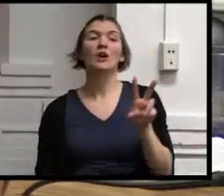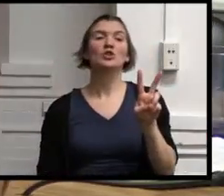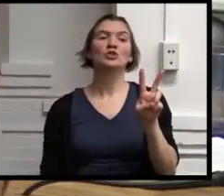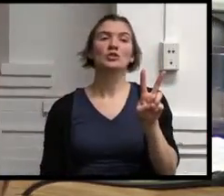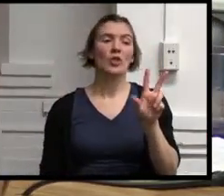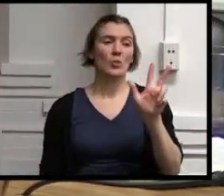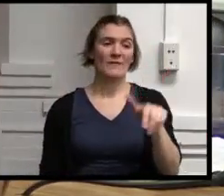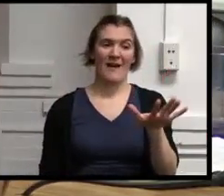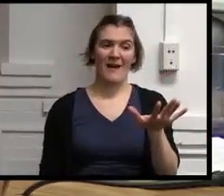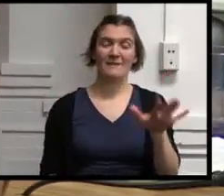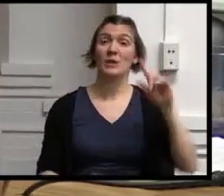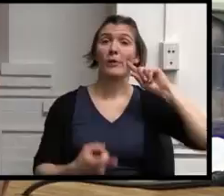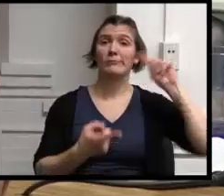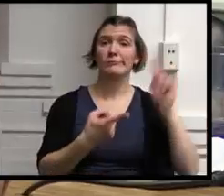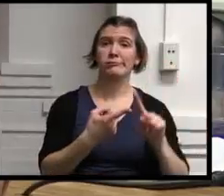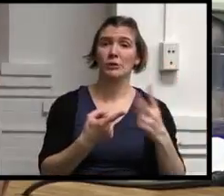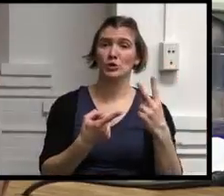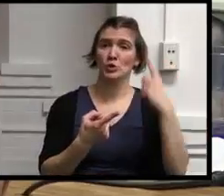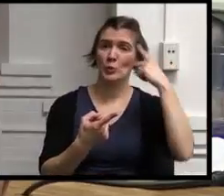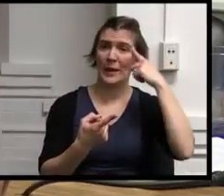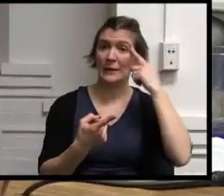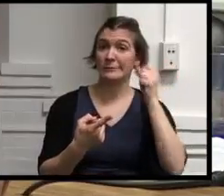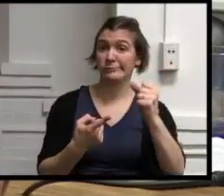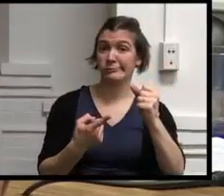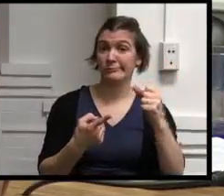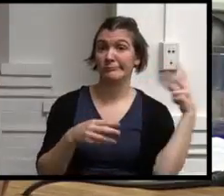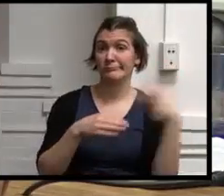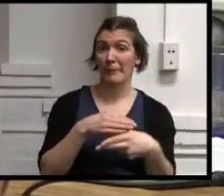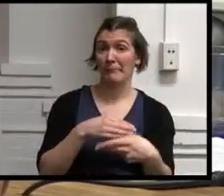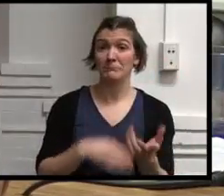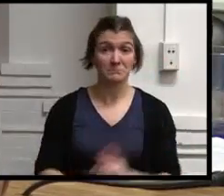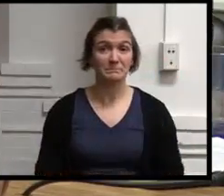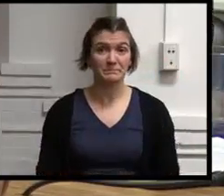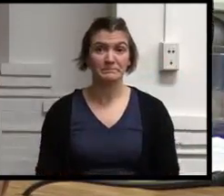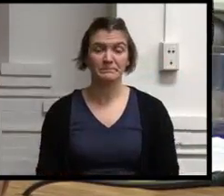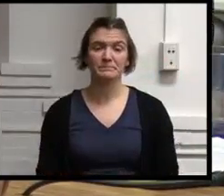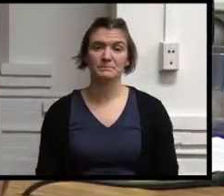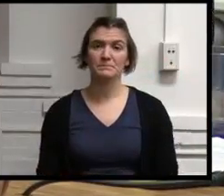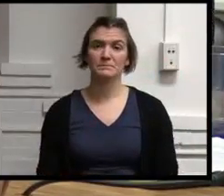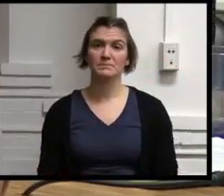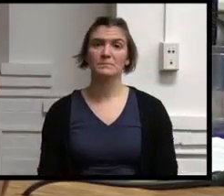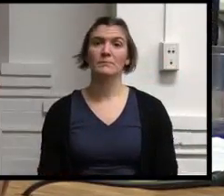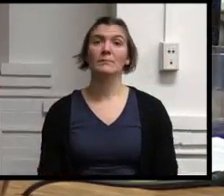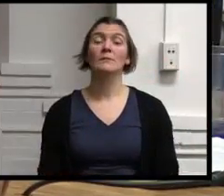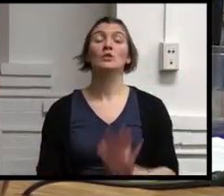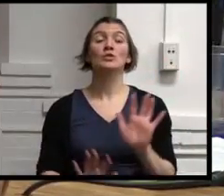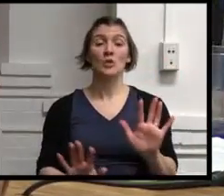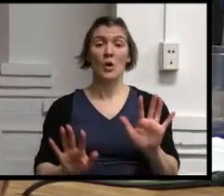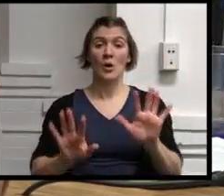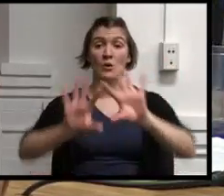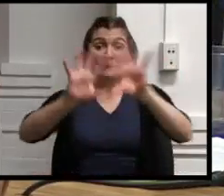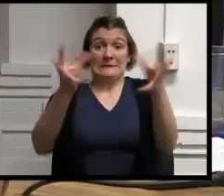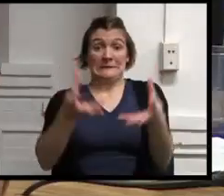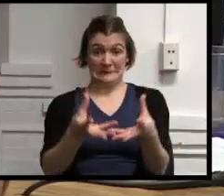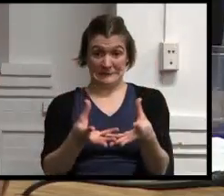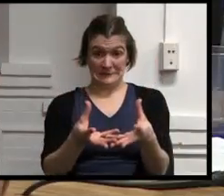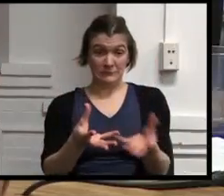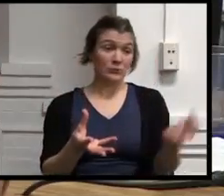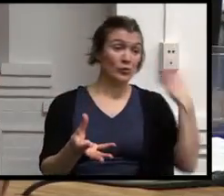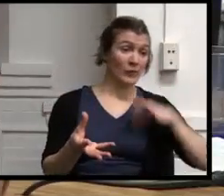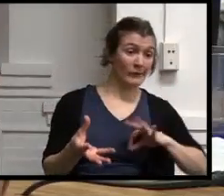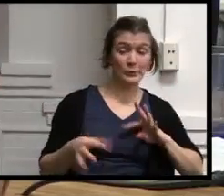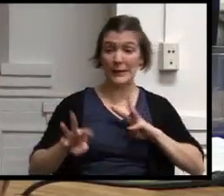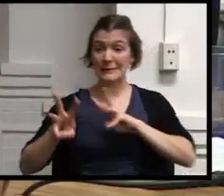off of that rate in the course of the work that we've done together on this. The overall total revenues and